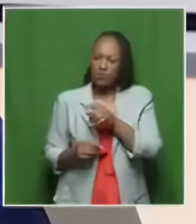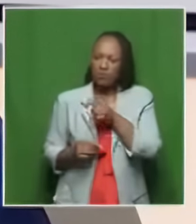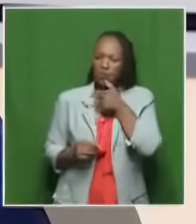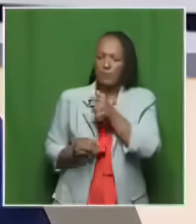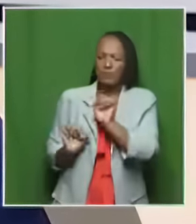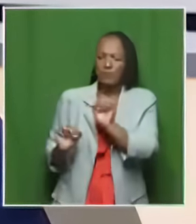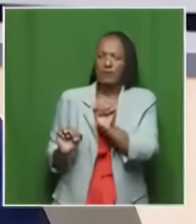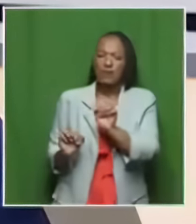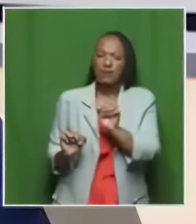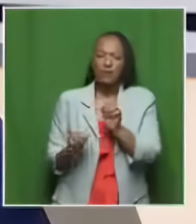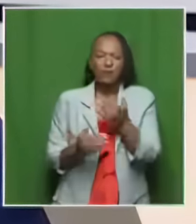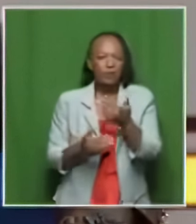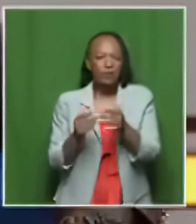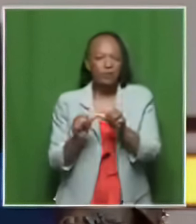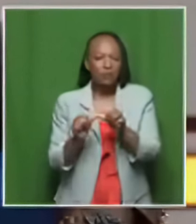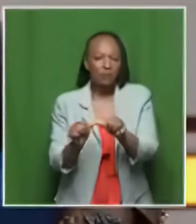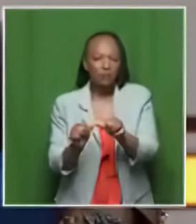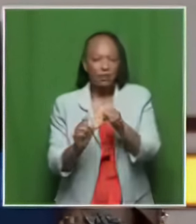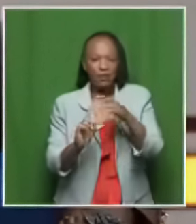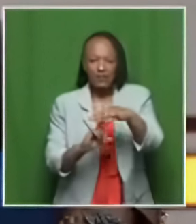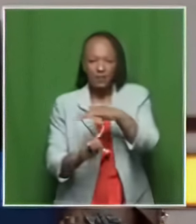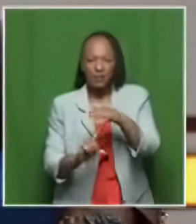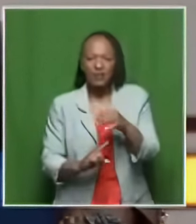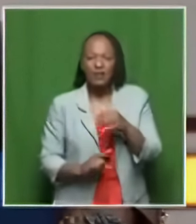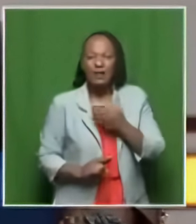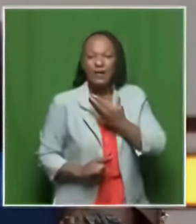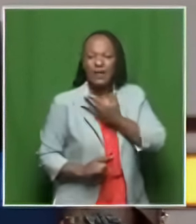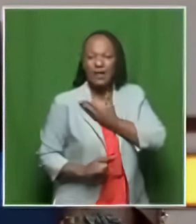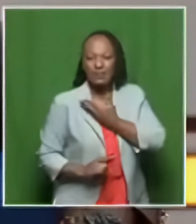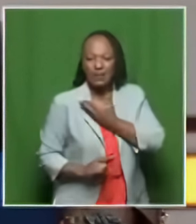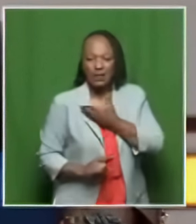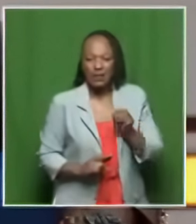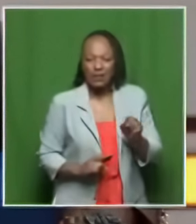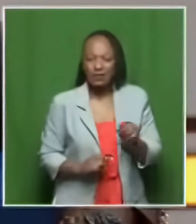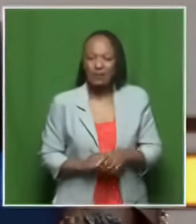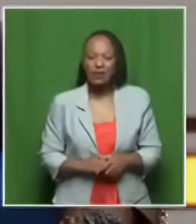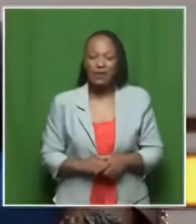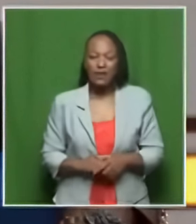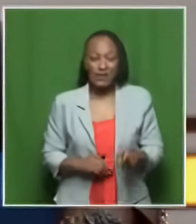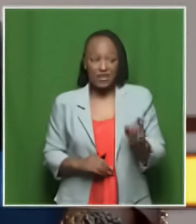with regard to the ongoing situation in Gaza. That is a